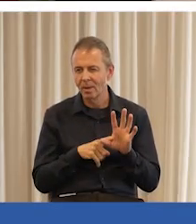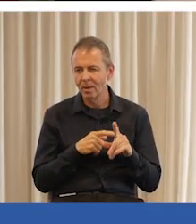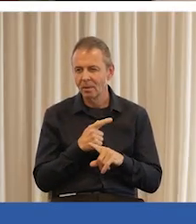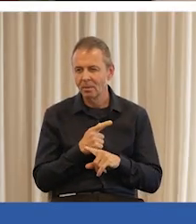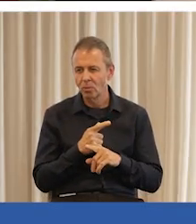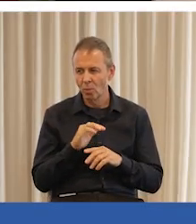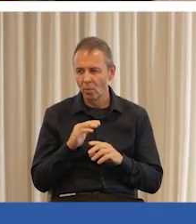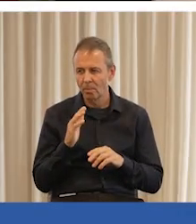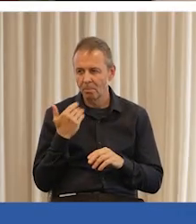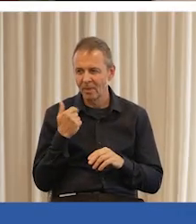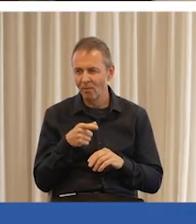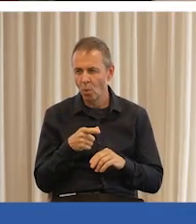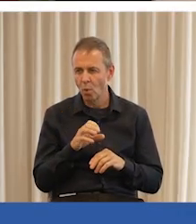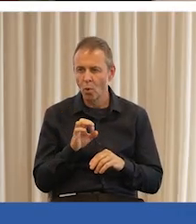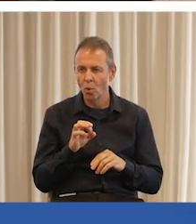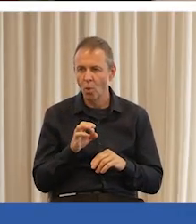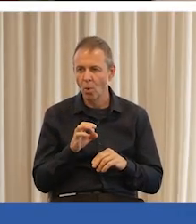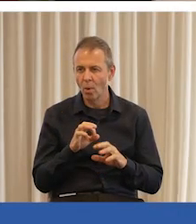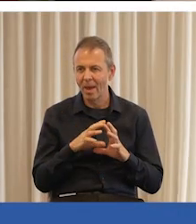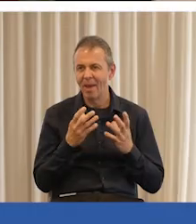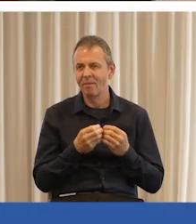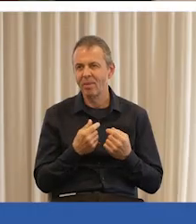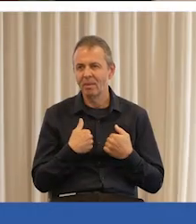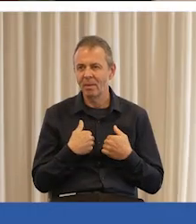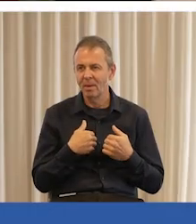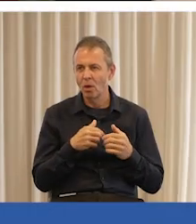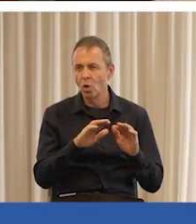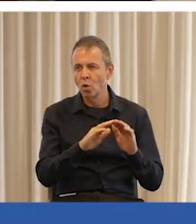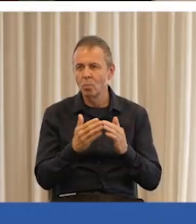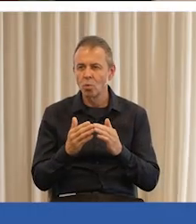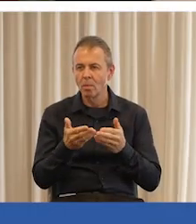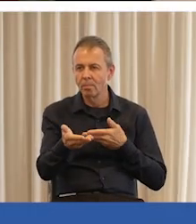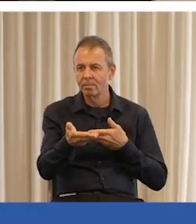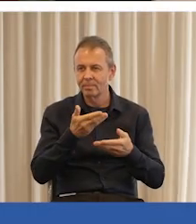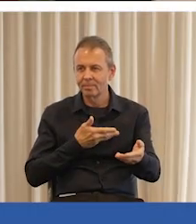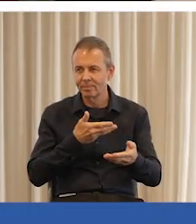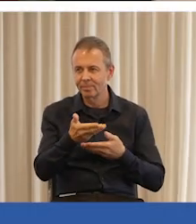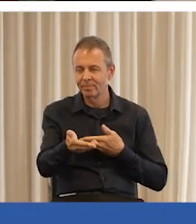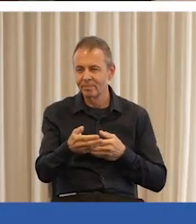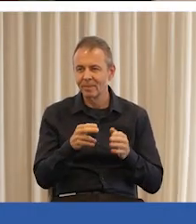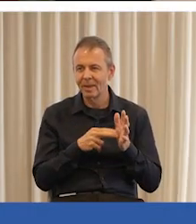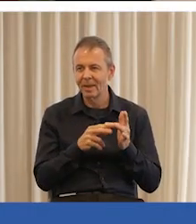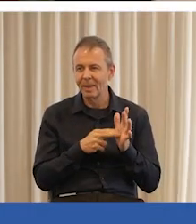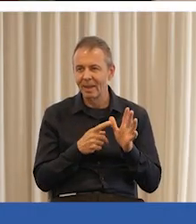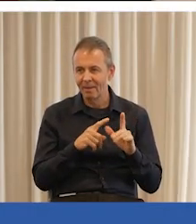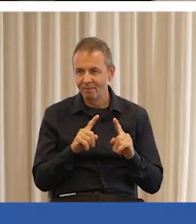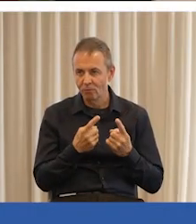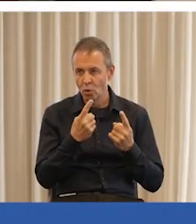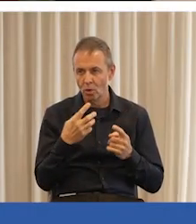When you're in community, community is an exchange. So Nina initially volunteered and is still a volunteer at Community